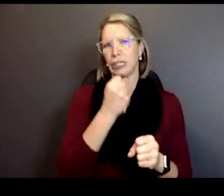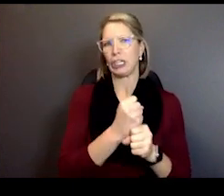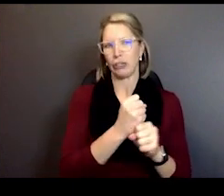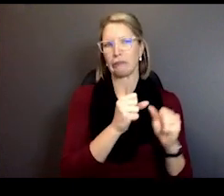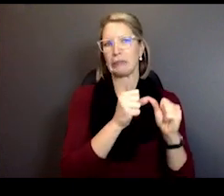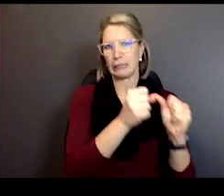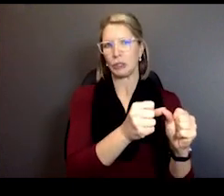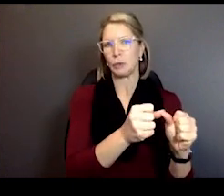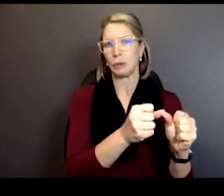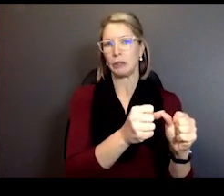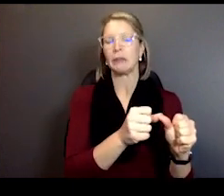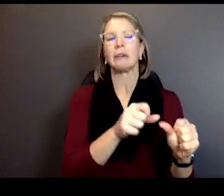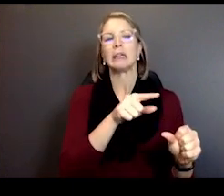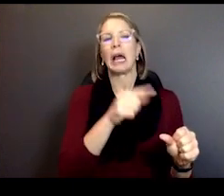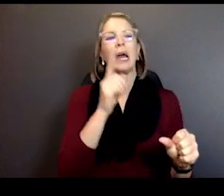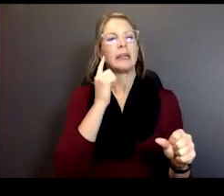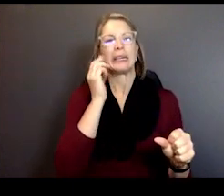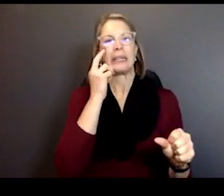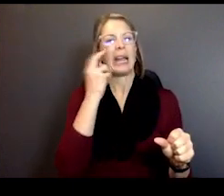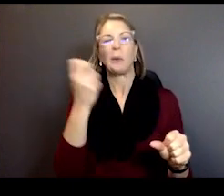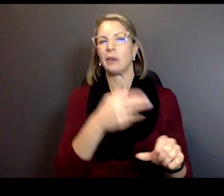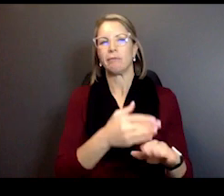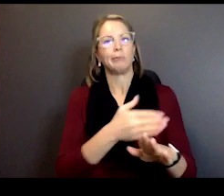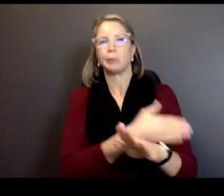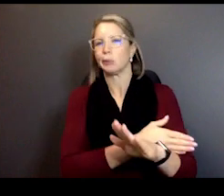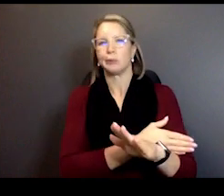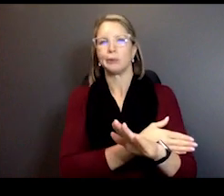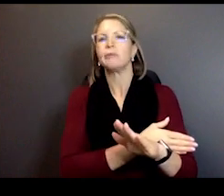and is not likely to improve.